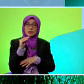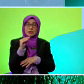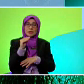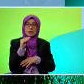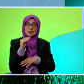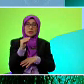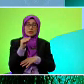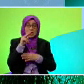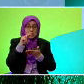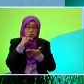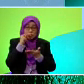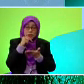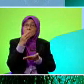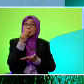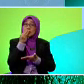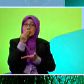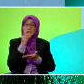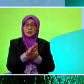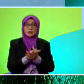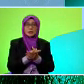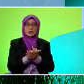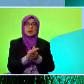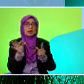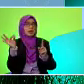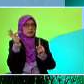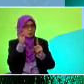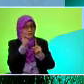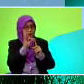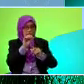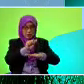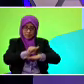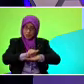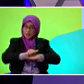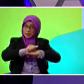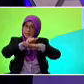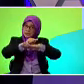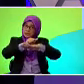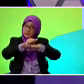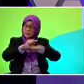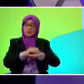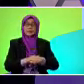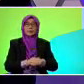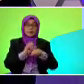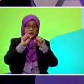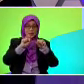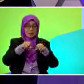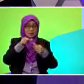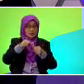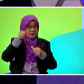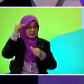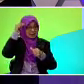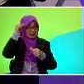nutrients. And last but not least, suitable acidity. So if you want to remember easily, you can use the